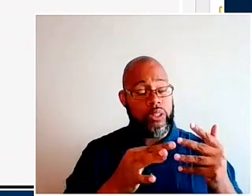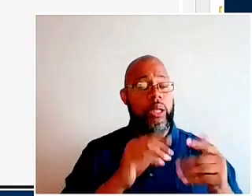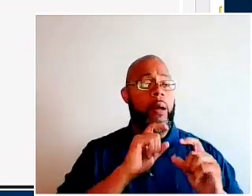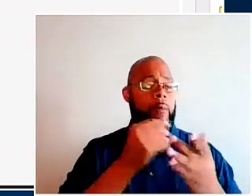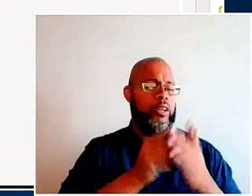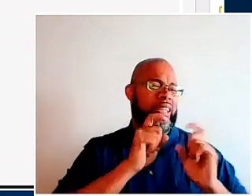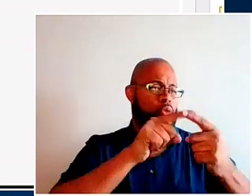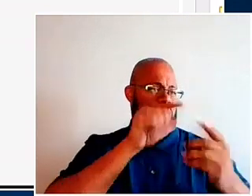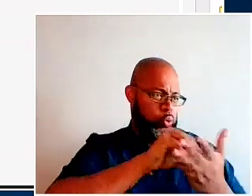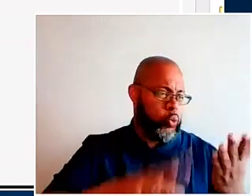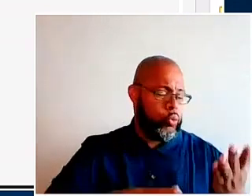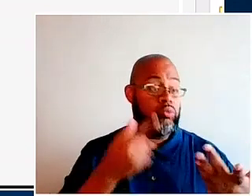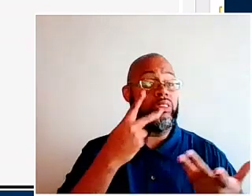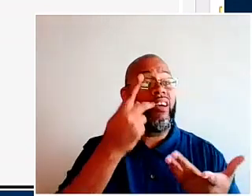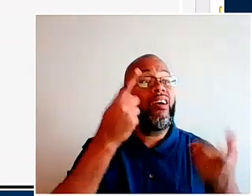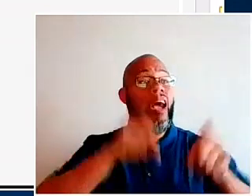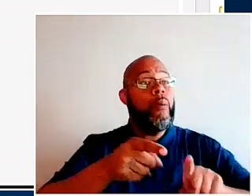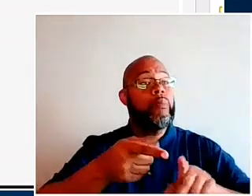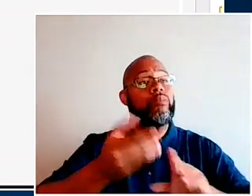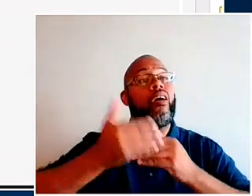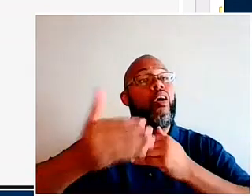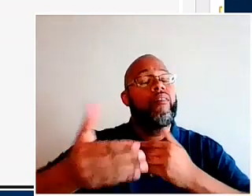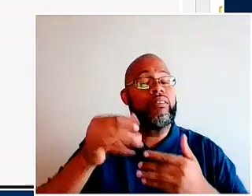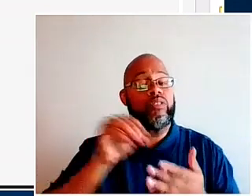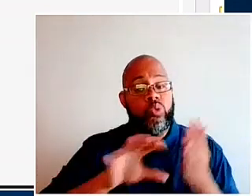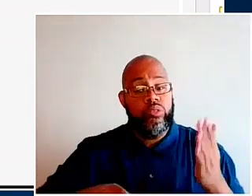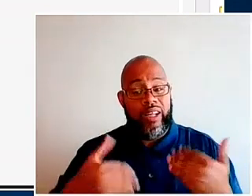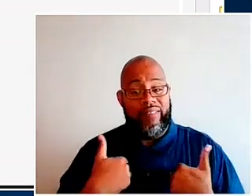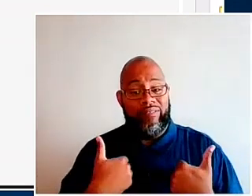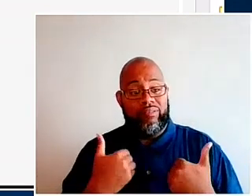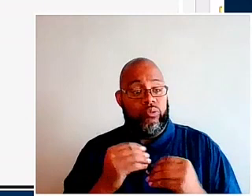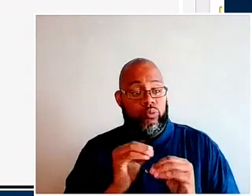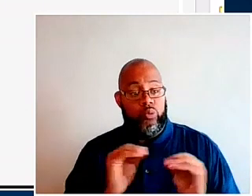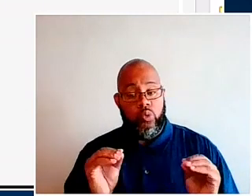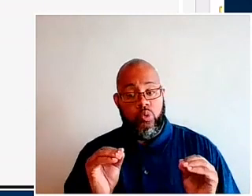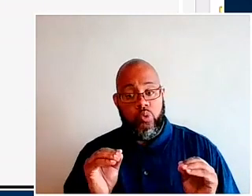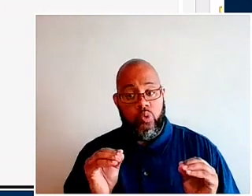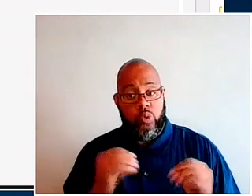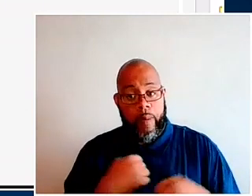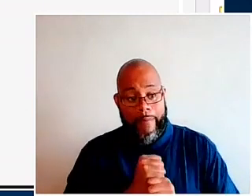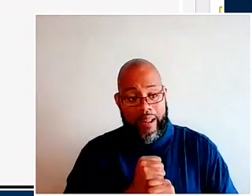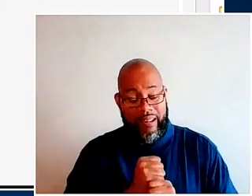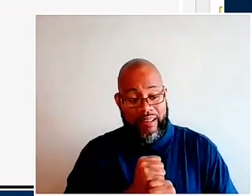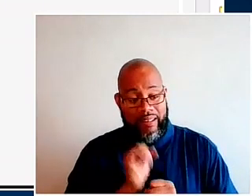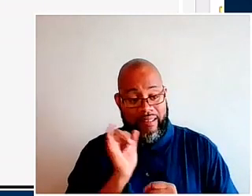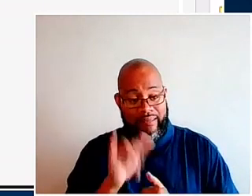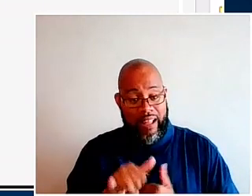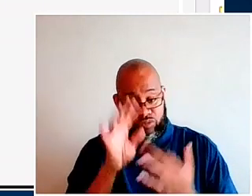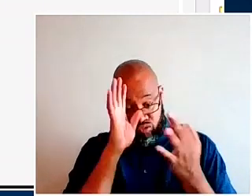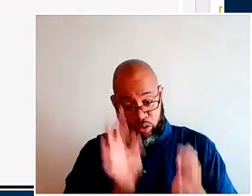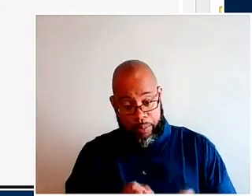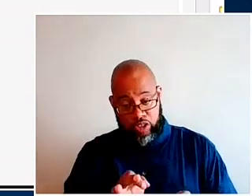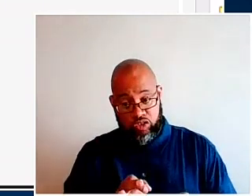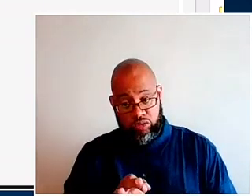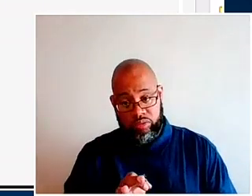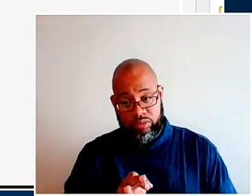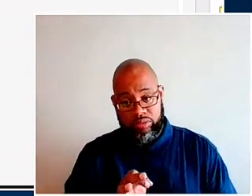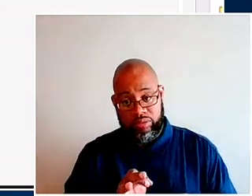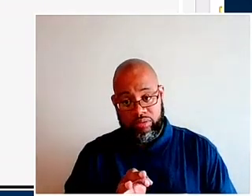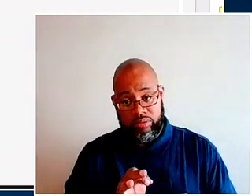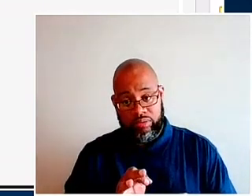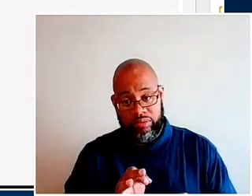we have seen happening is where students have not made that determination,